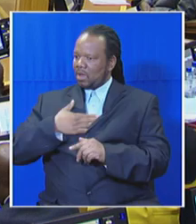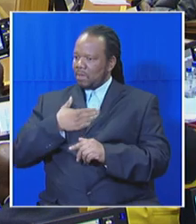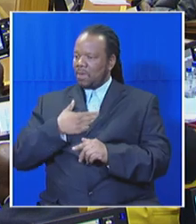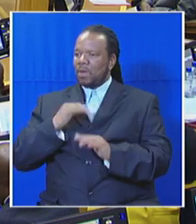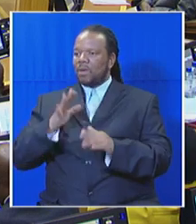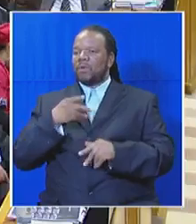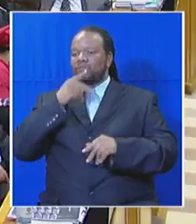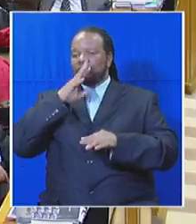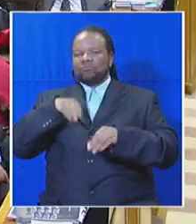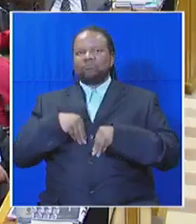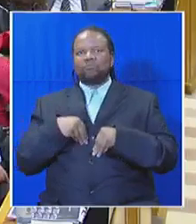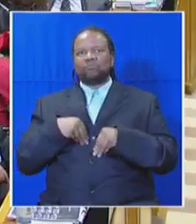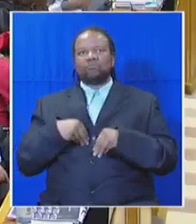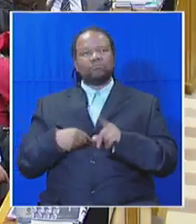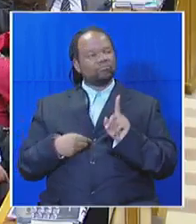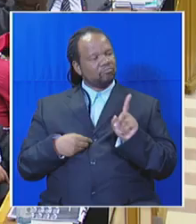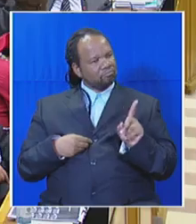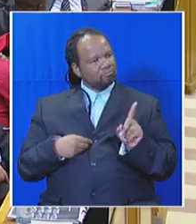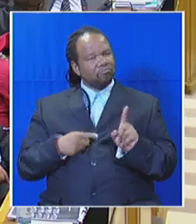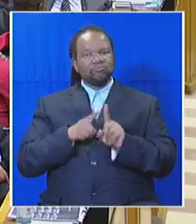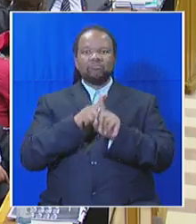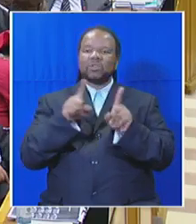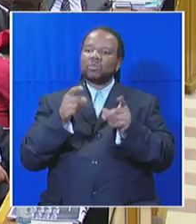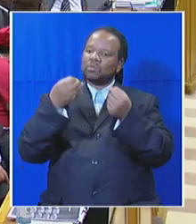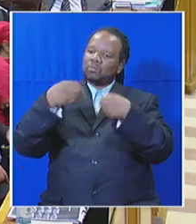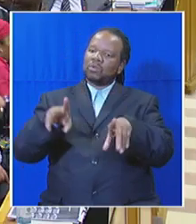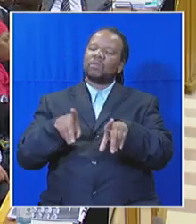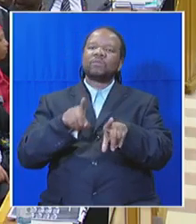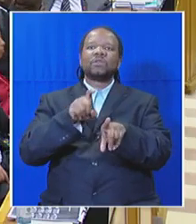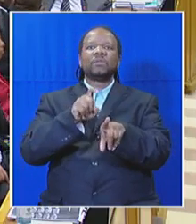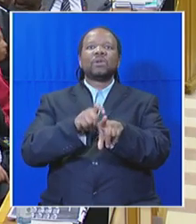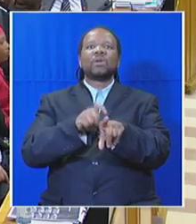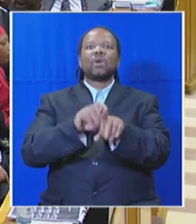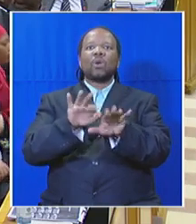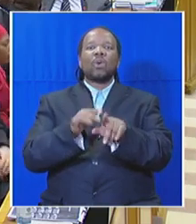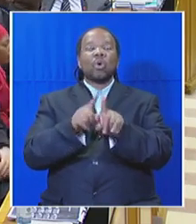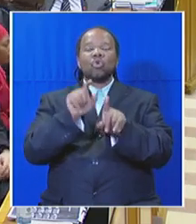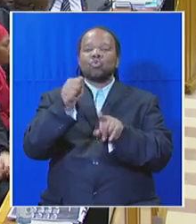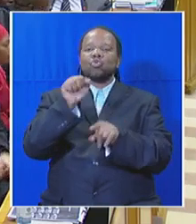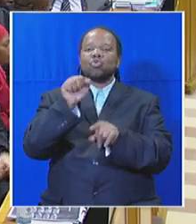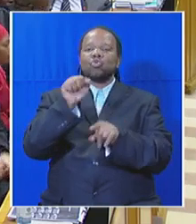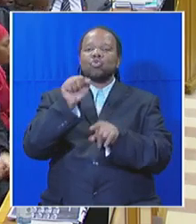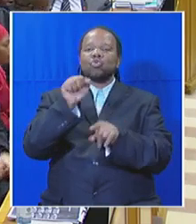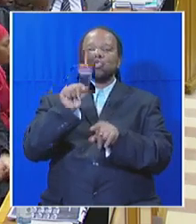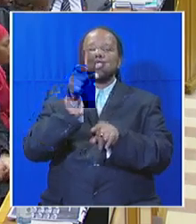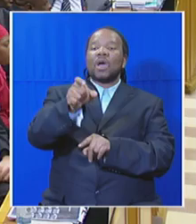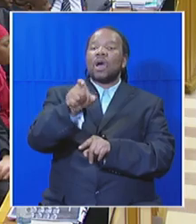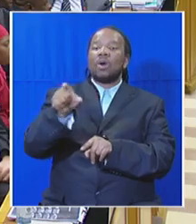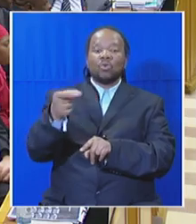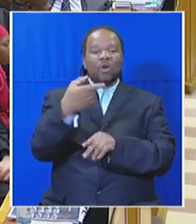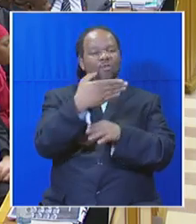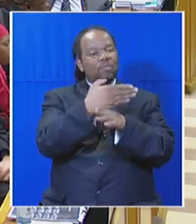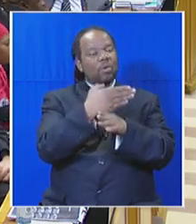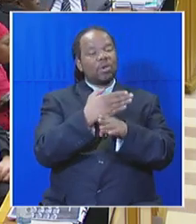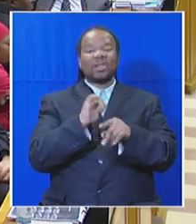do business like that. I think it is self-defeating for the purpose of this house, and I think you as speaker has a responsibility integrity of this